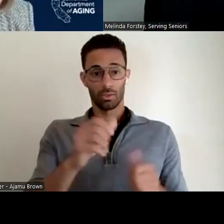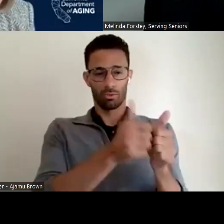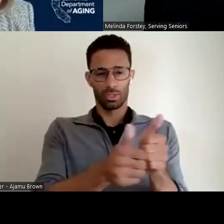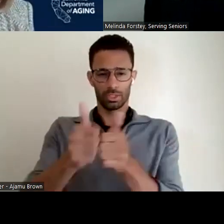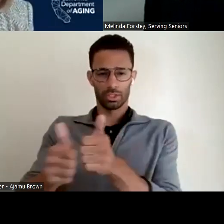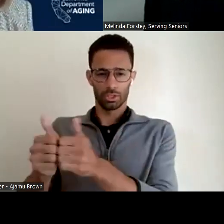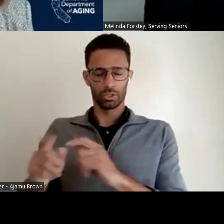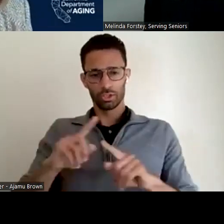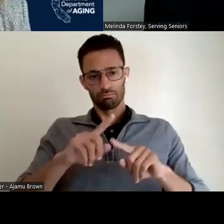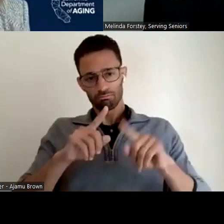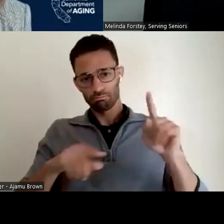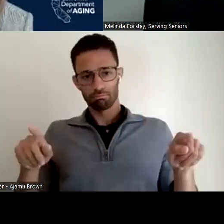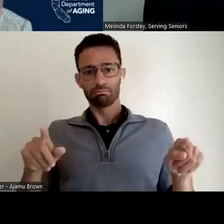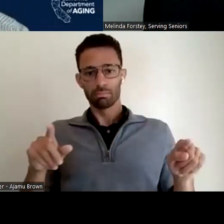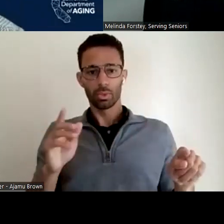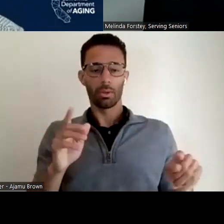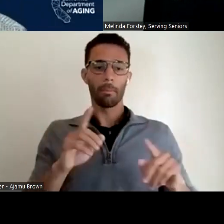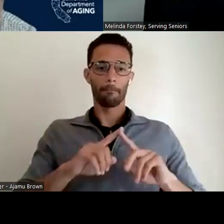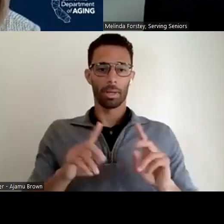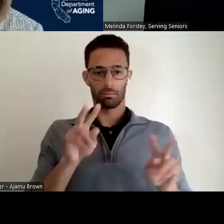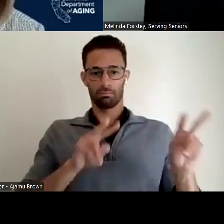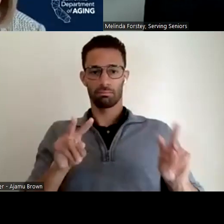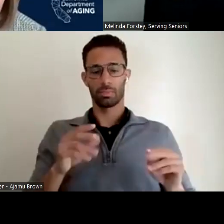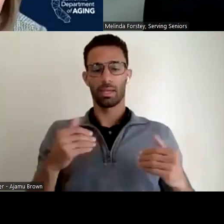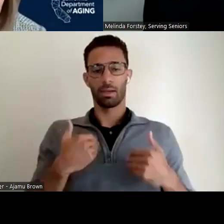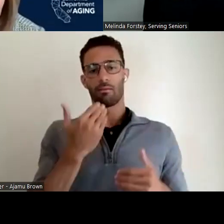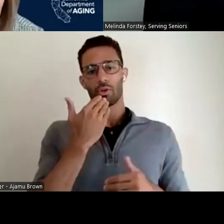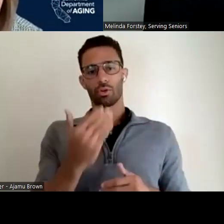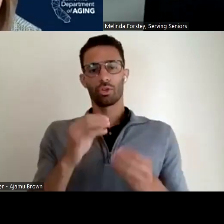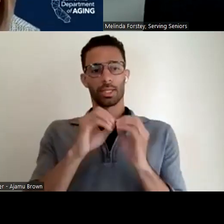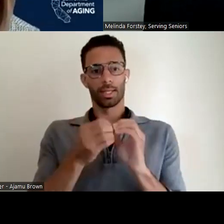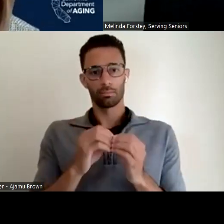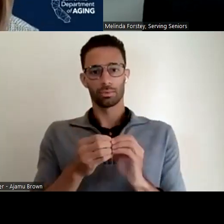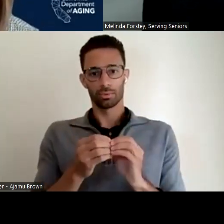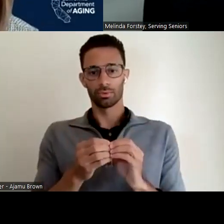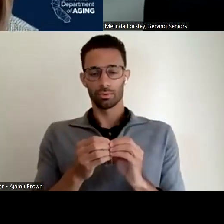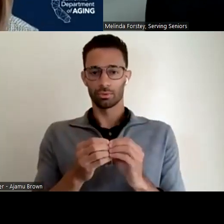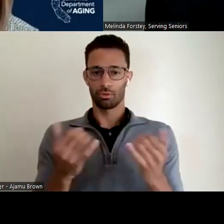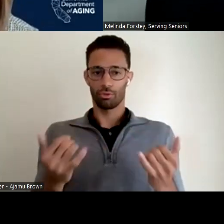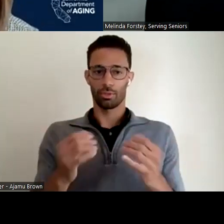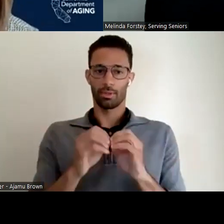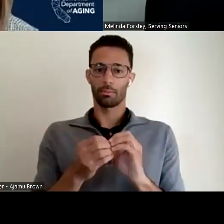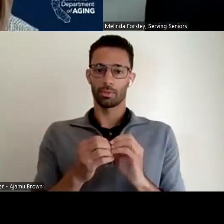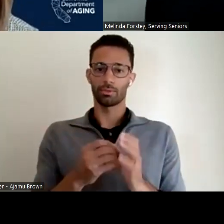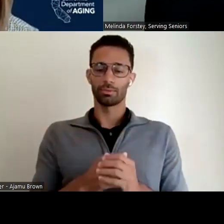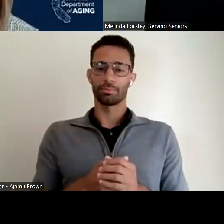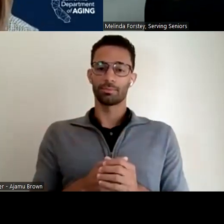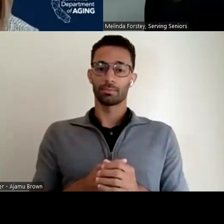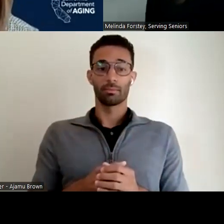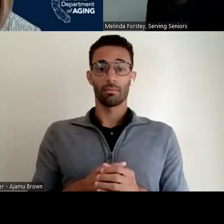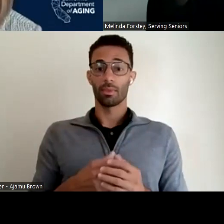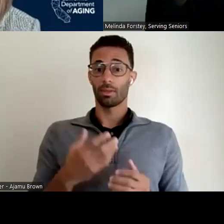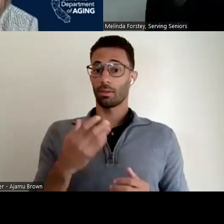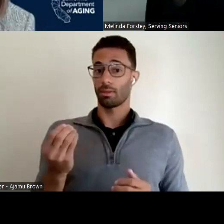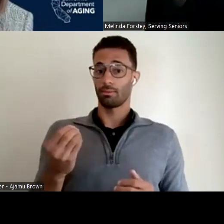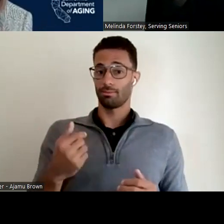give you some real-time data, and that we'd love to see, here's my plug, we'd love to see the Stanislaus County